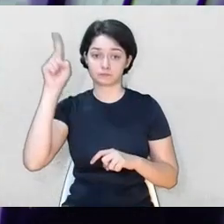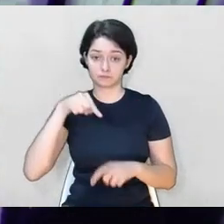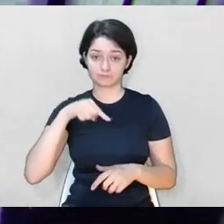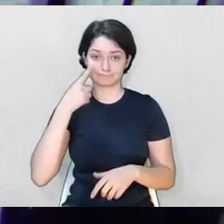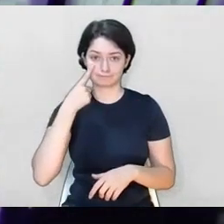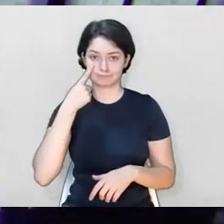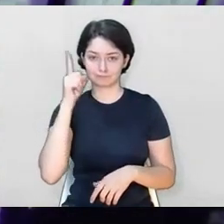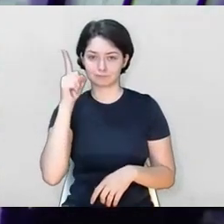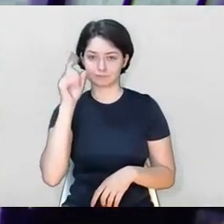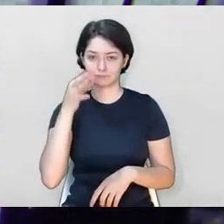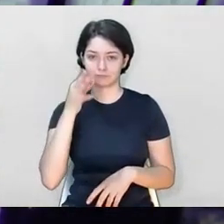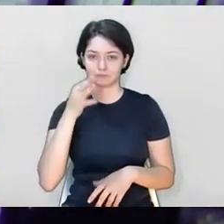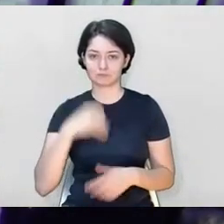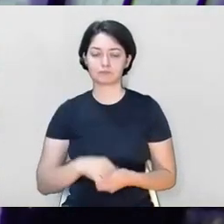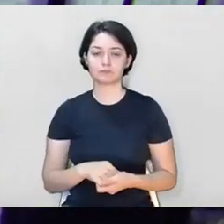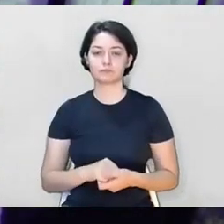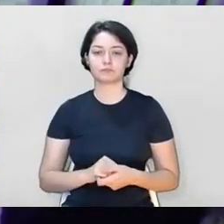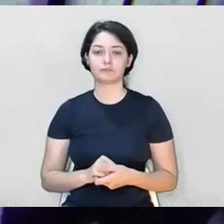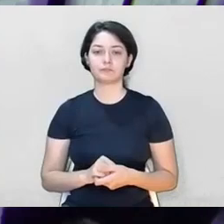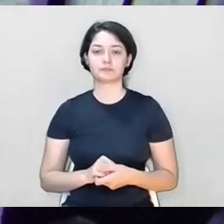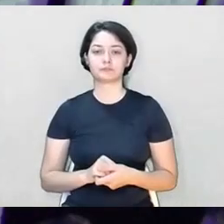see. Dr. André Silva.